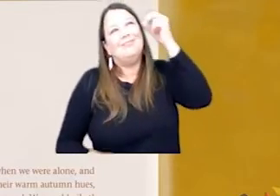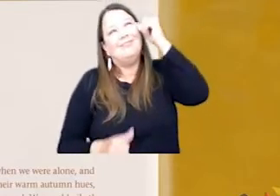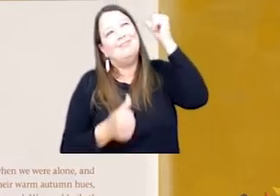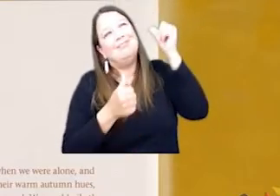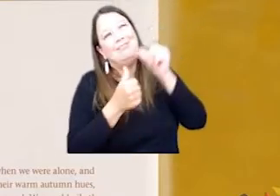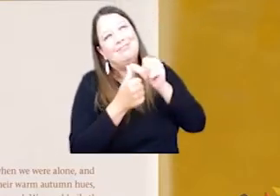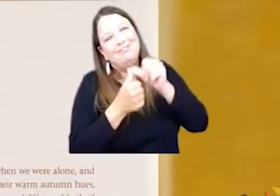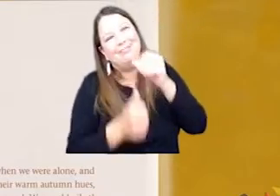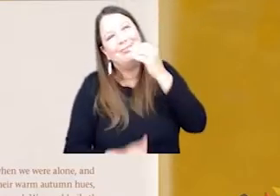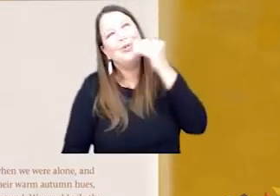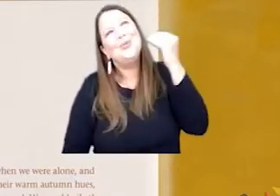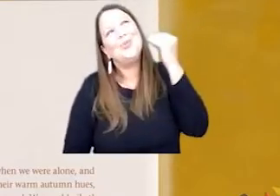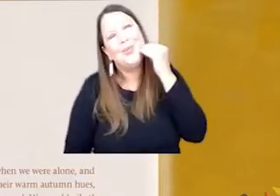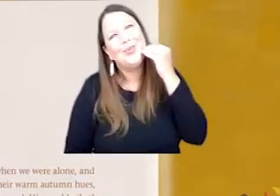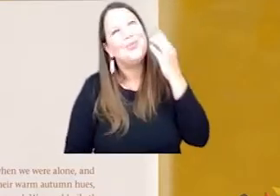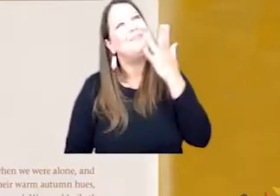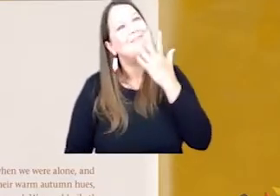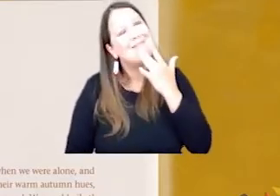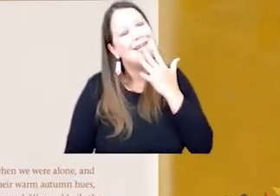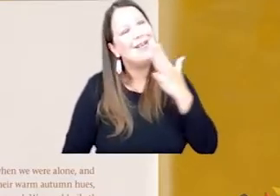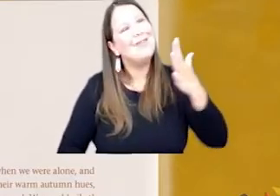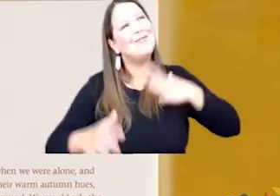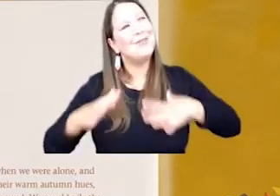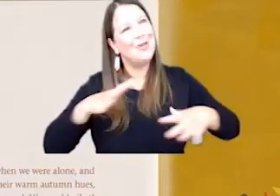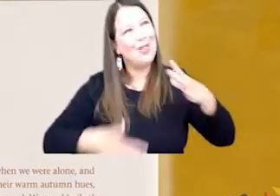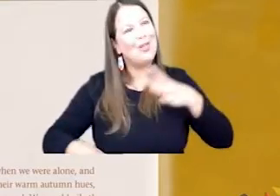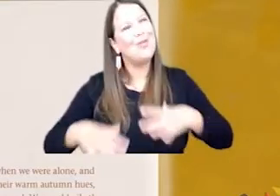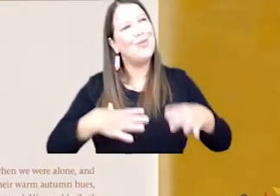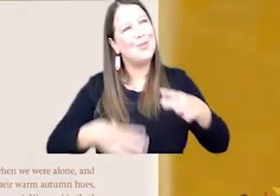This made us so happy.